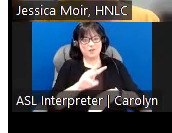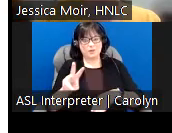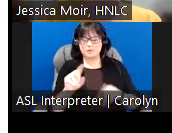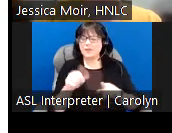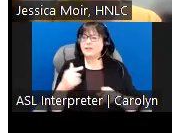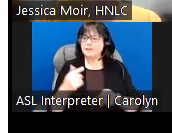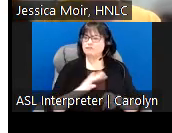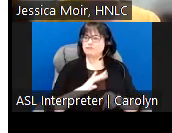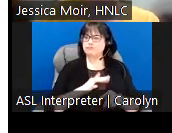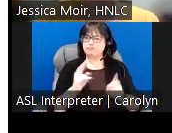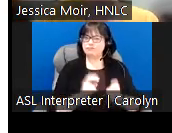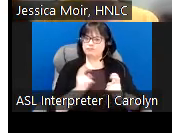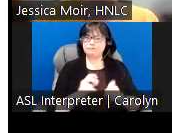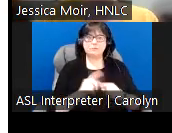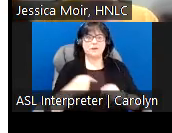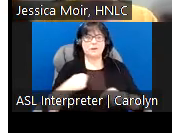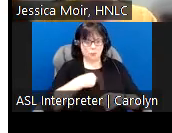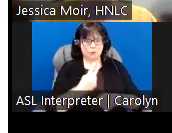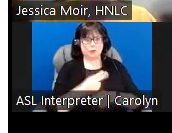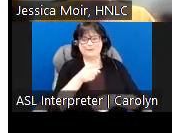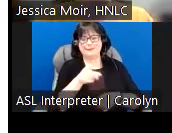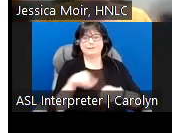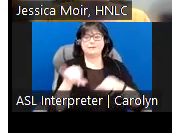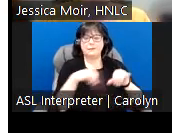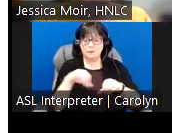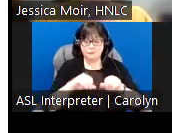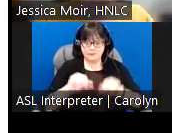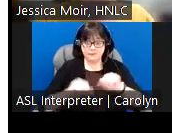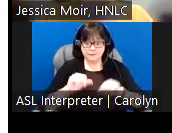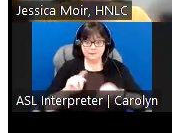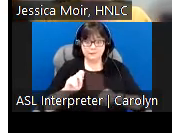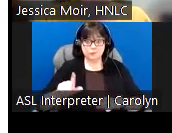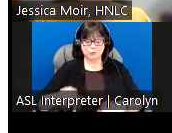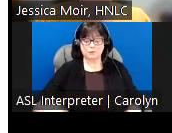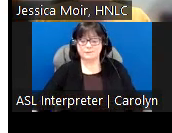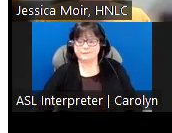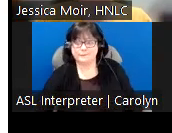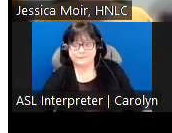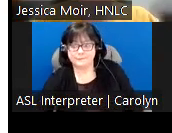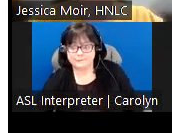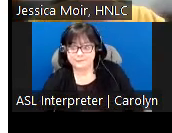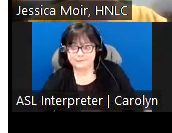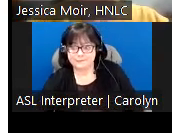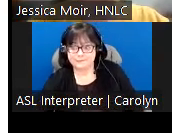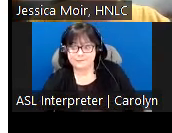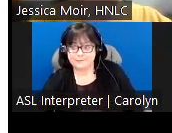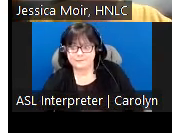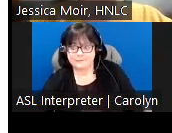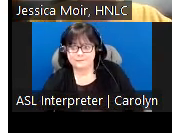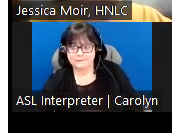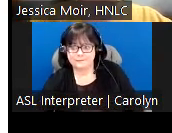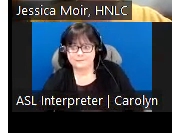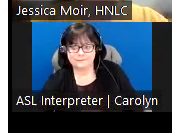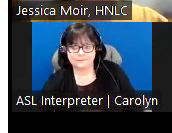Common Assessment tool is what we are using. So with any tool, there's pros and